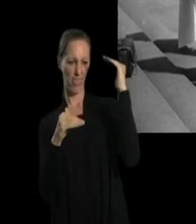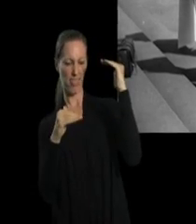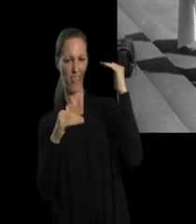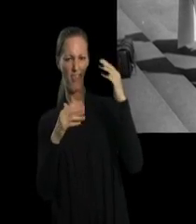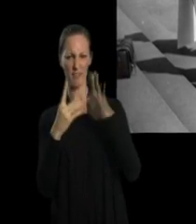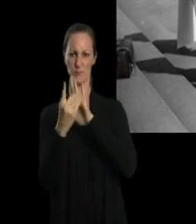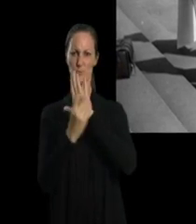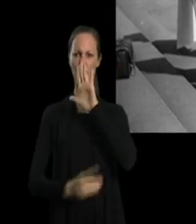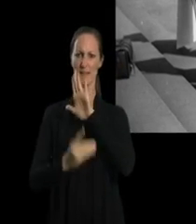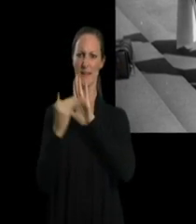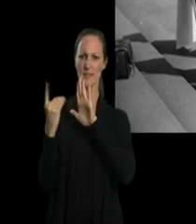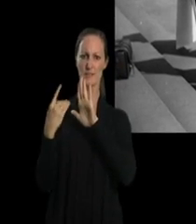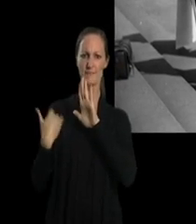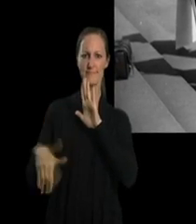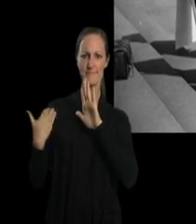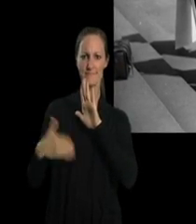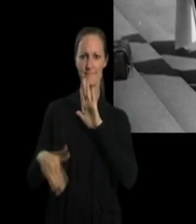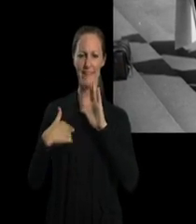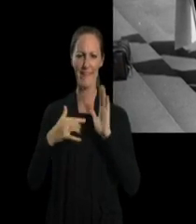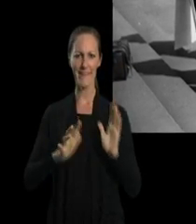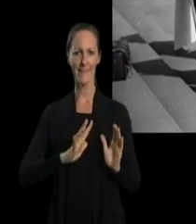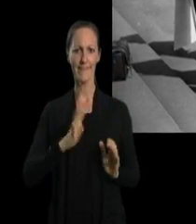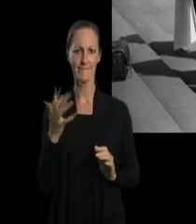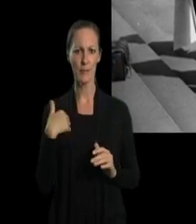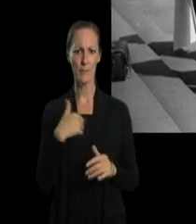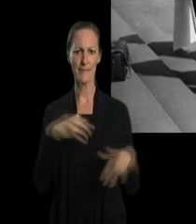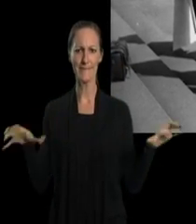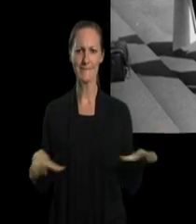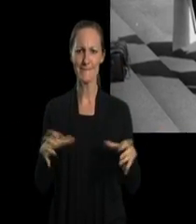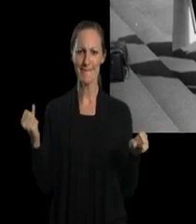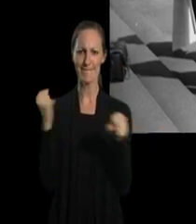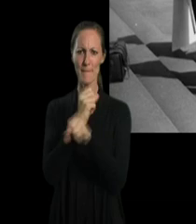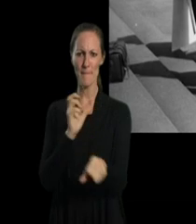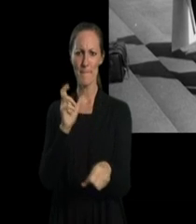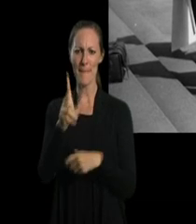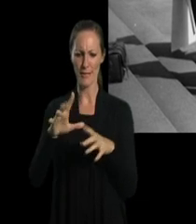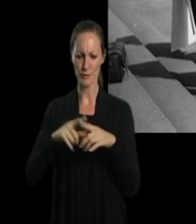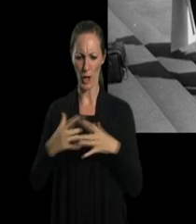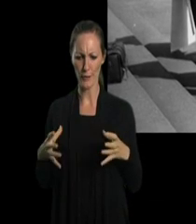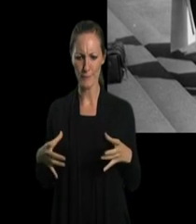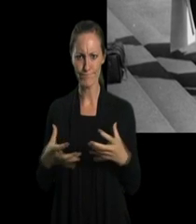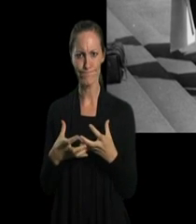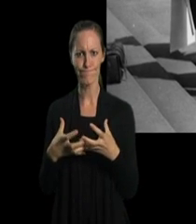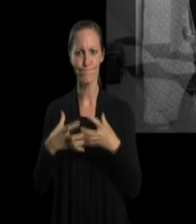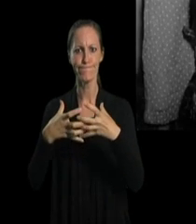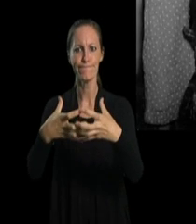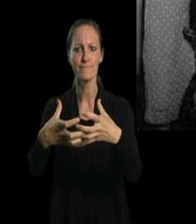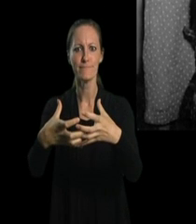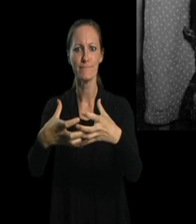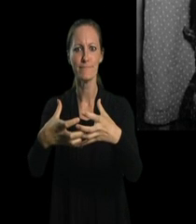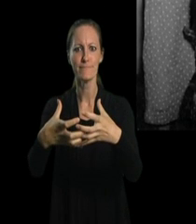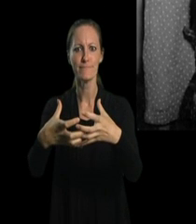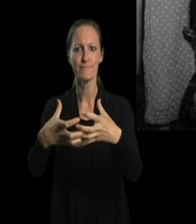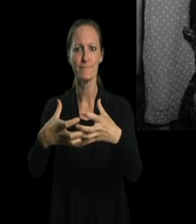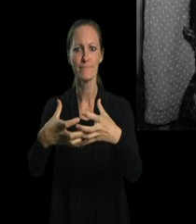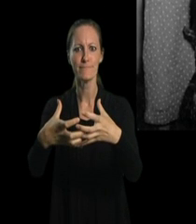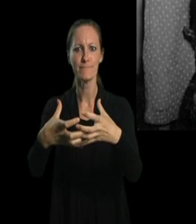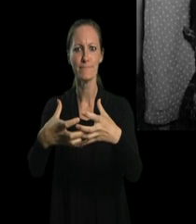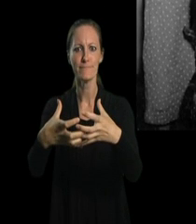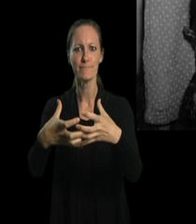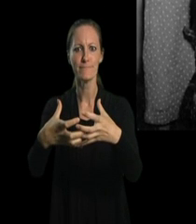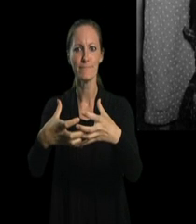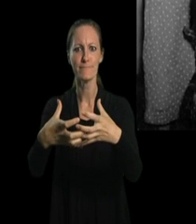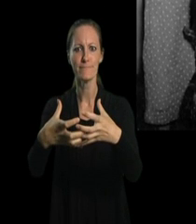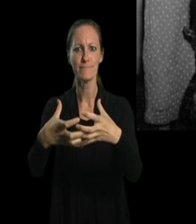they were experiencing a lot of discrimination. They started fighting back and they started organizing. A black and white photo